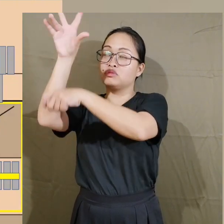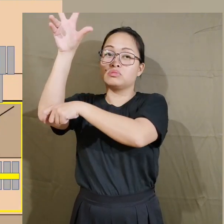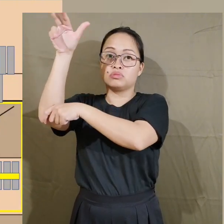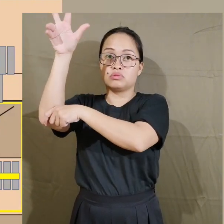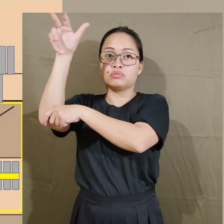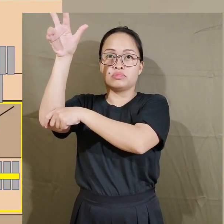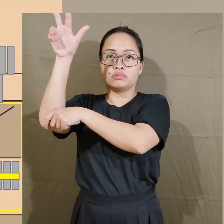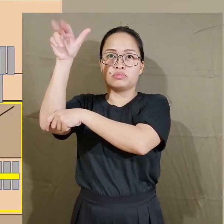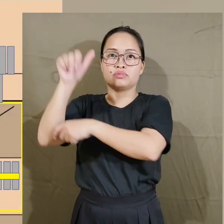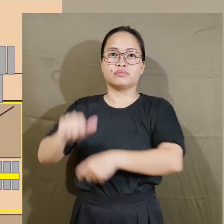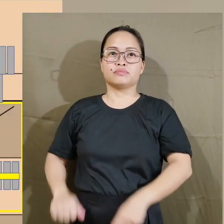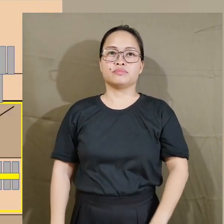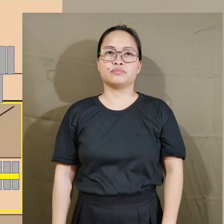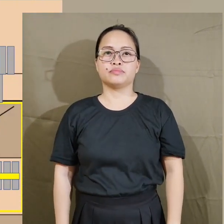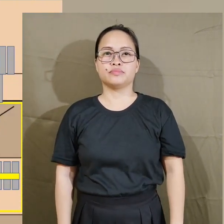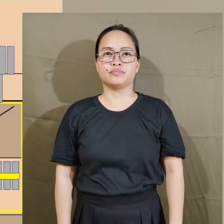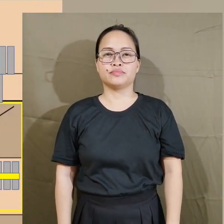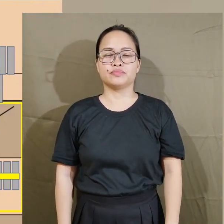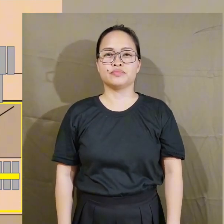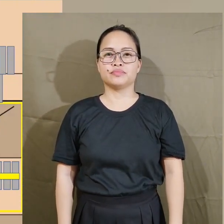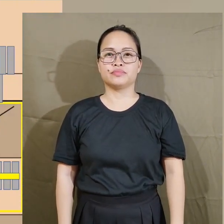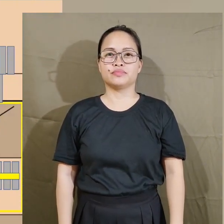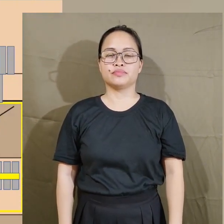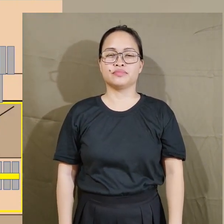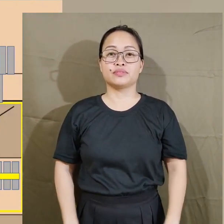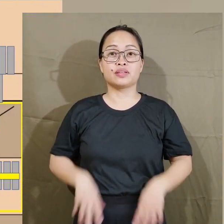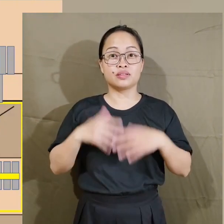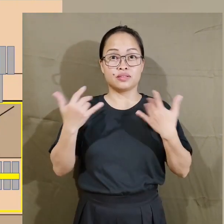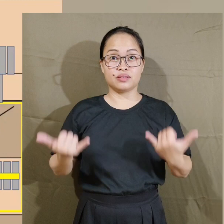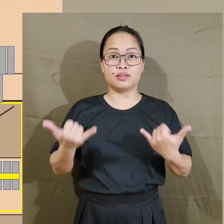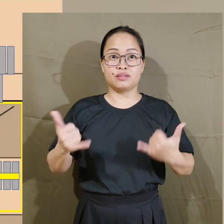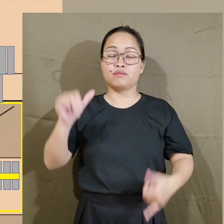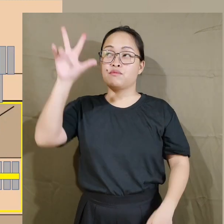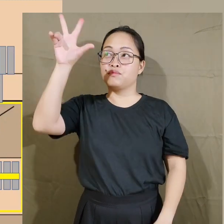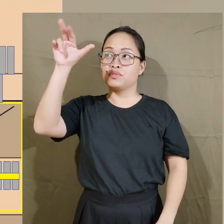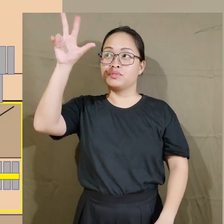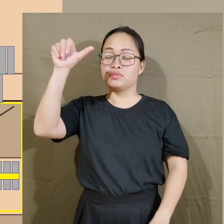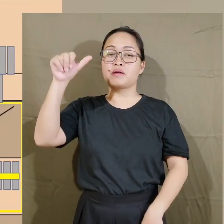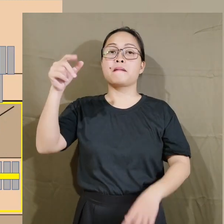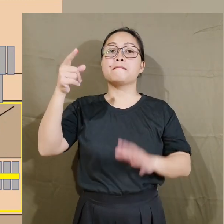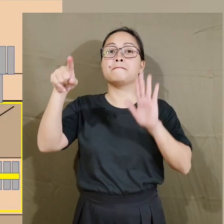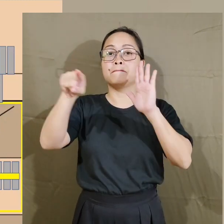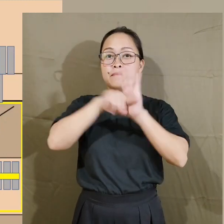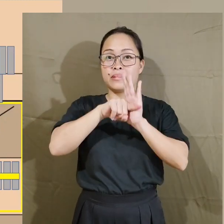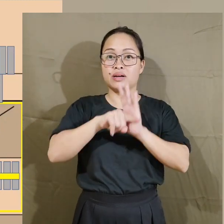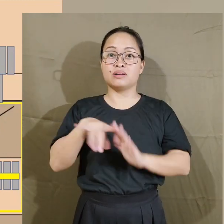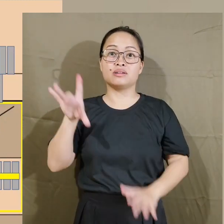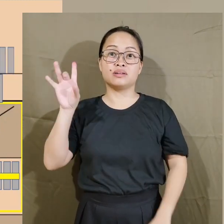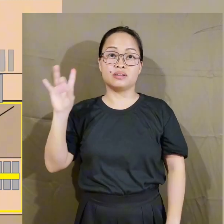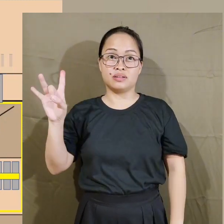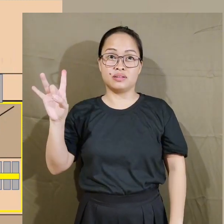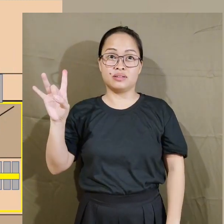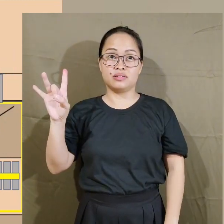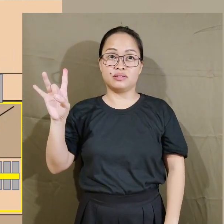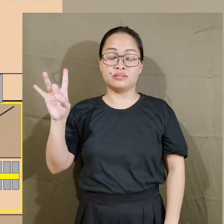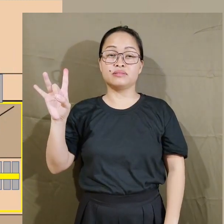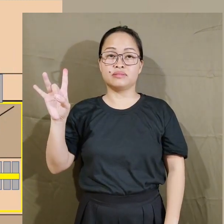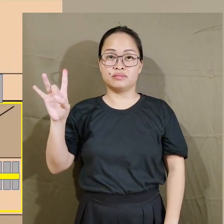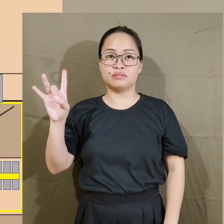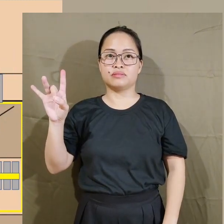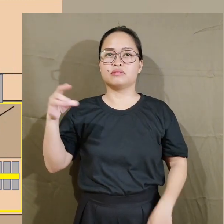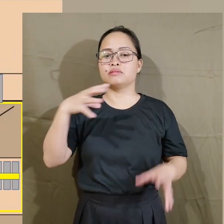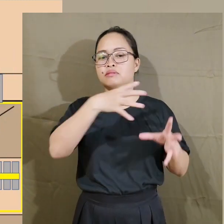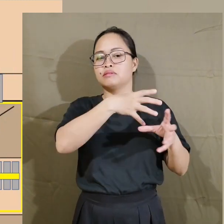13. Now 13 minus 8, let's take away 8